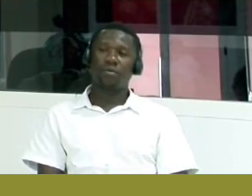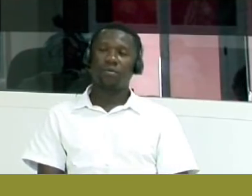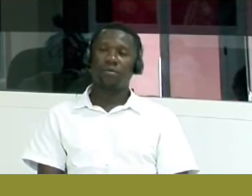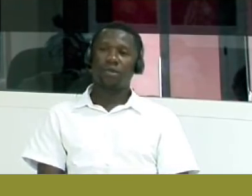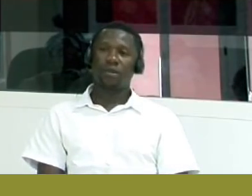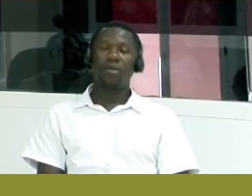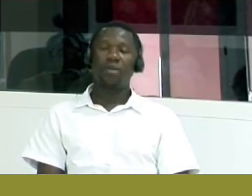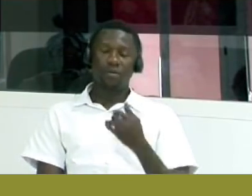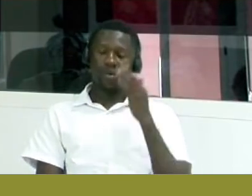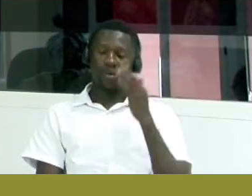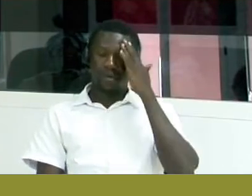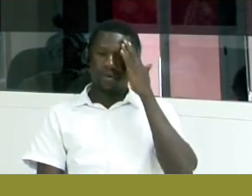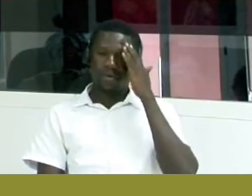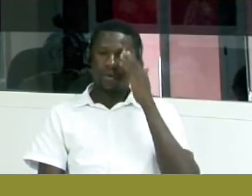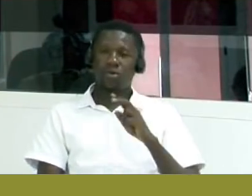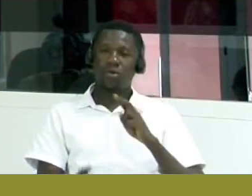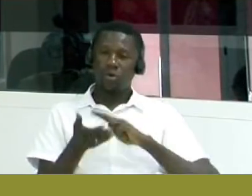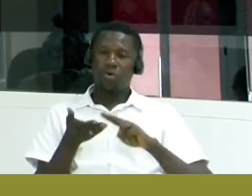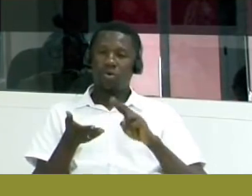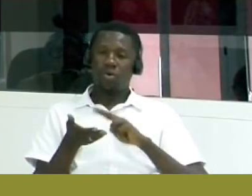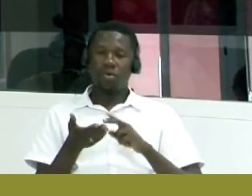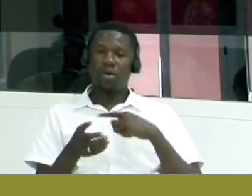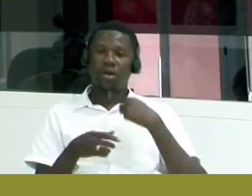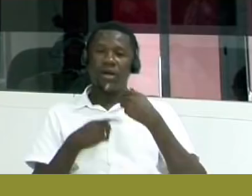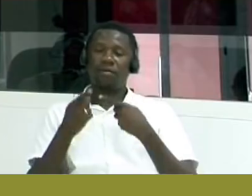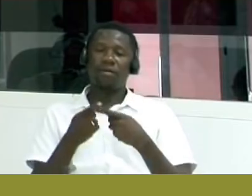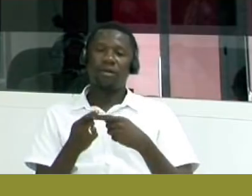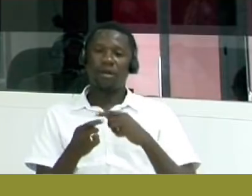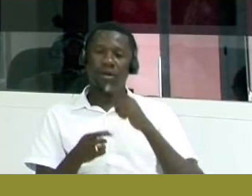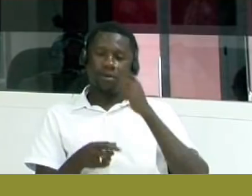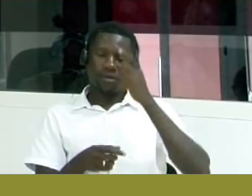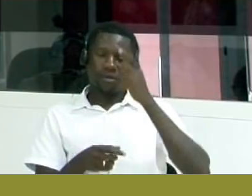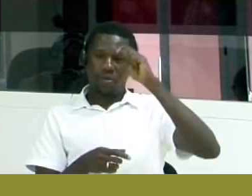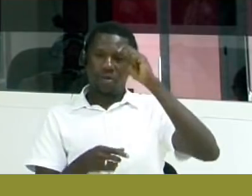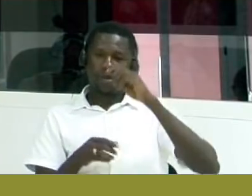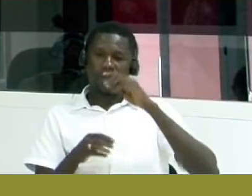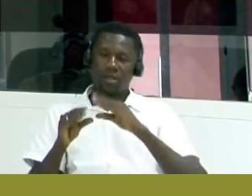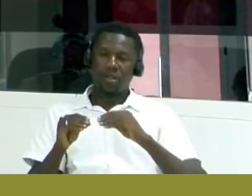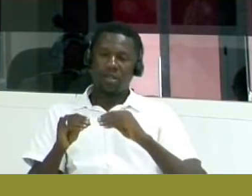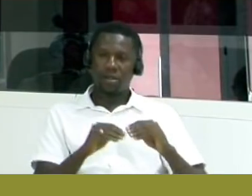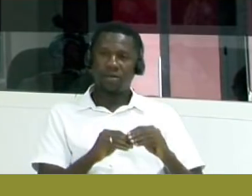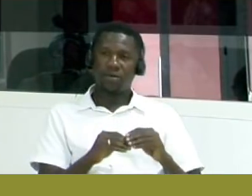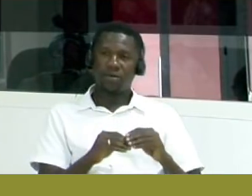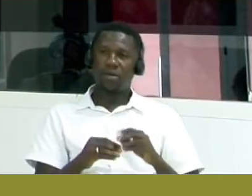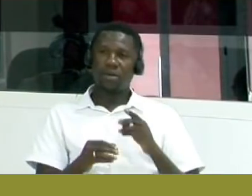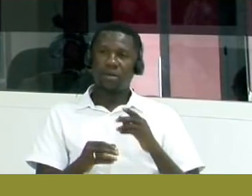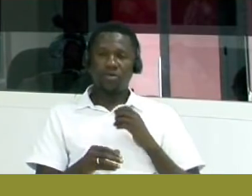That much I know. Normally, after a police operation... Oh, there should be a debriefing.